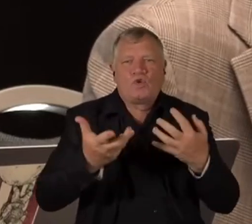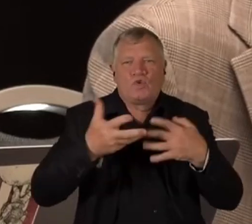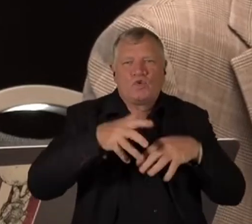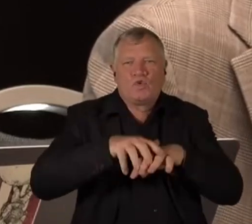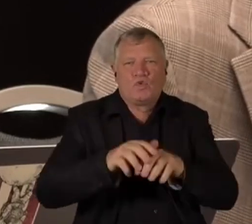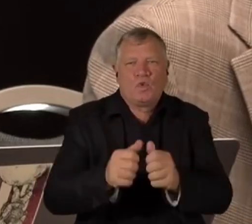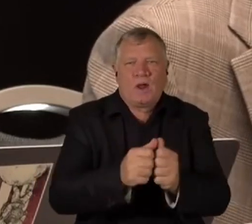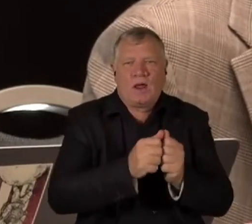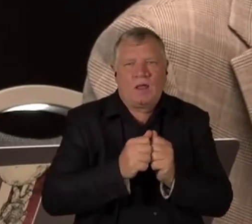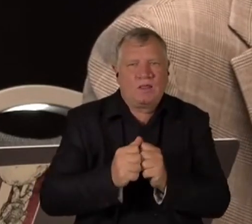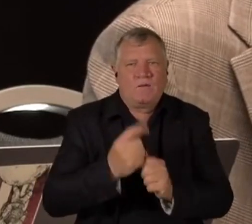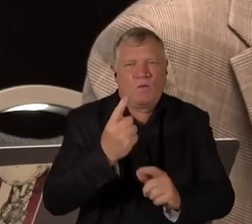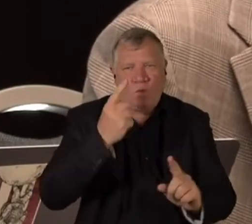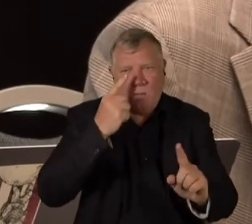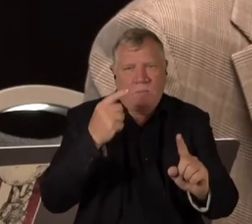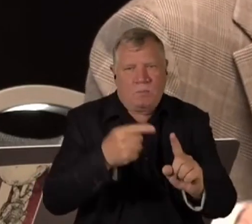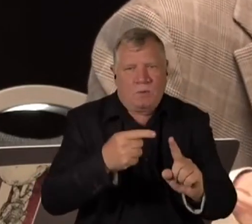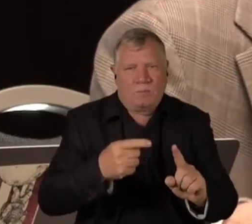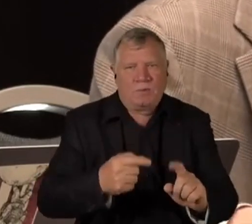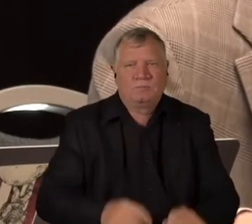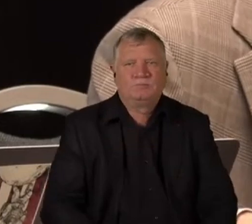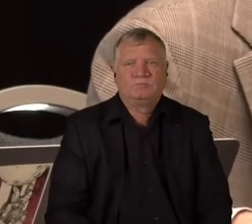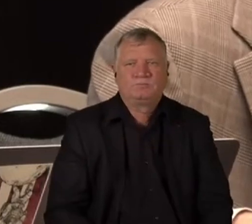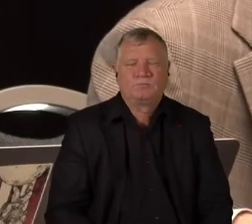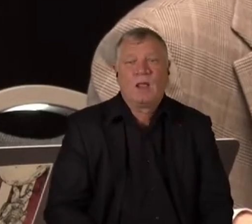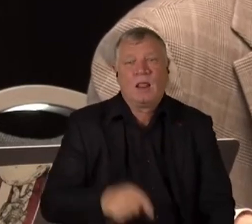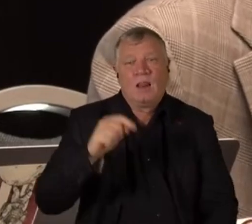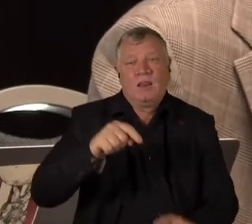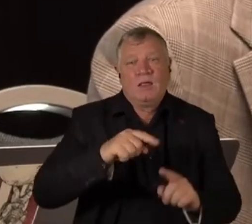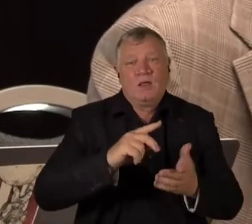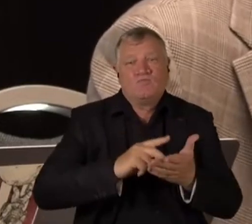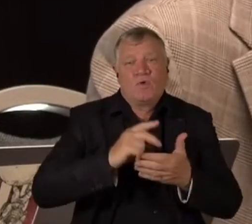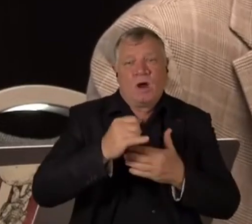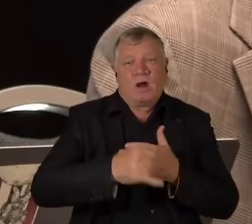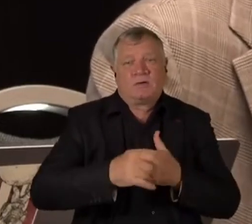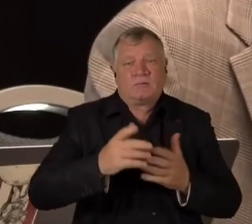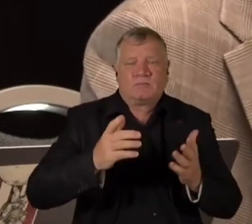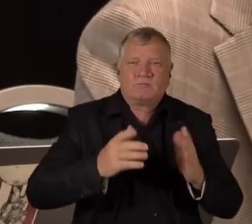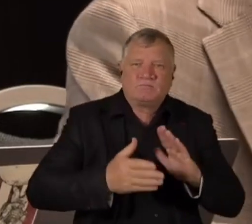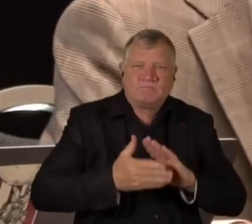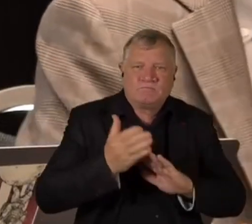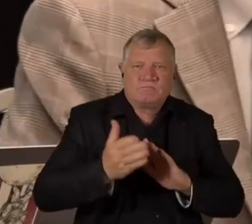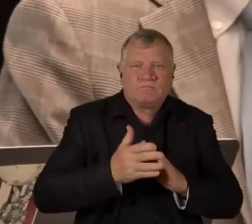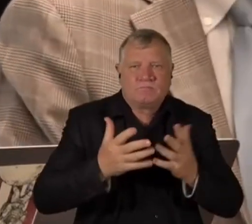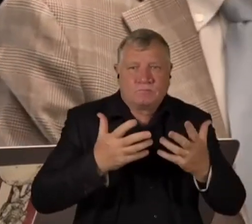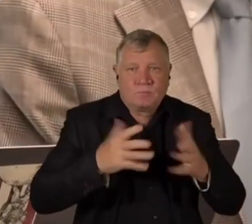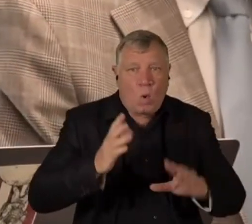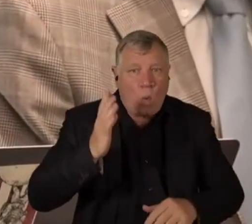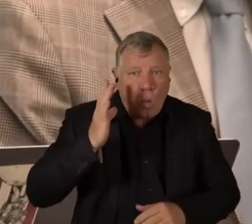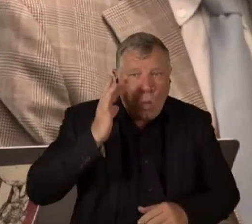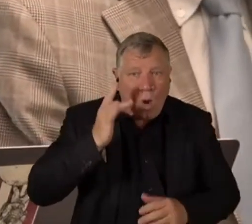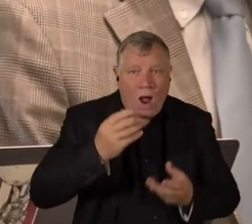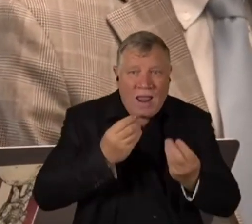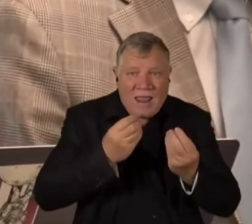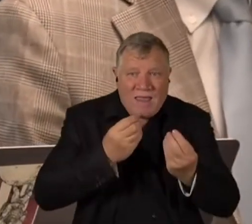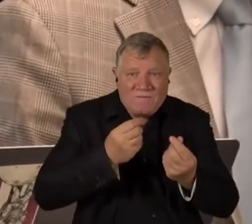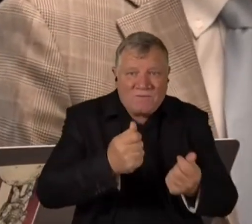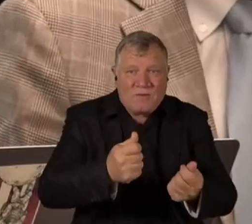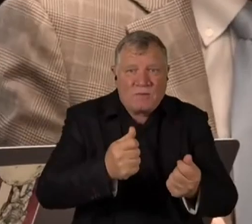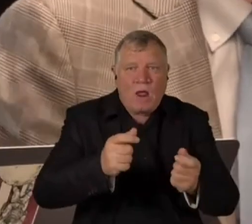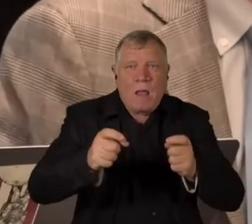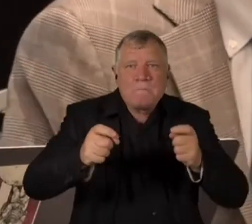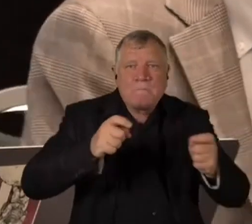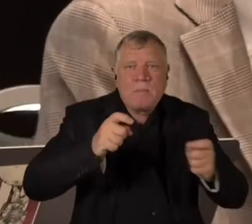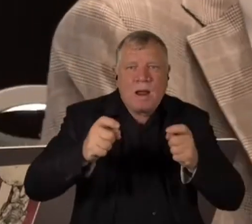with one single purpose. These projects advanced to completion because of effective operations